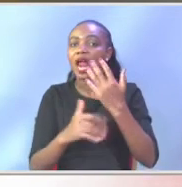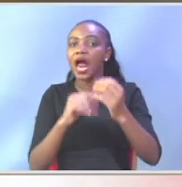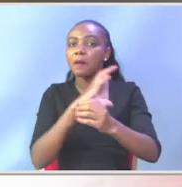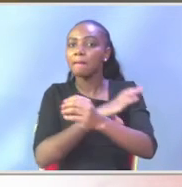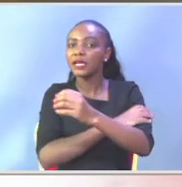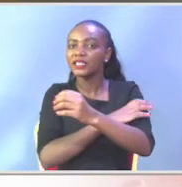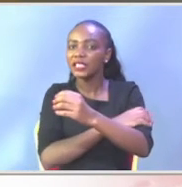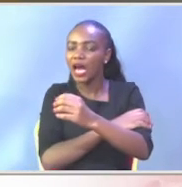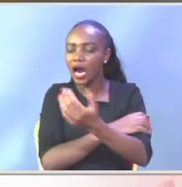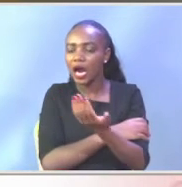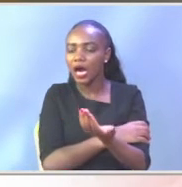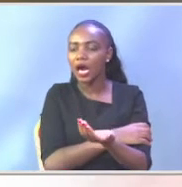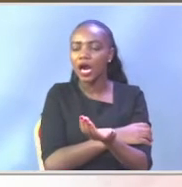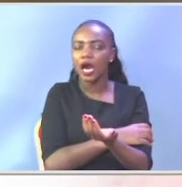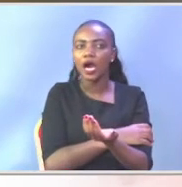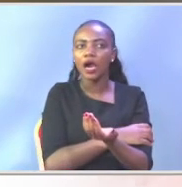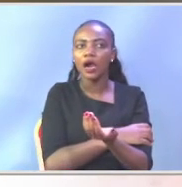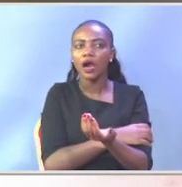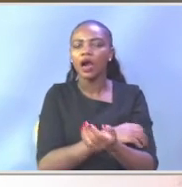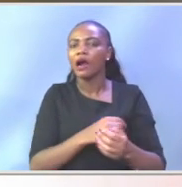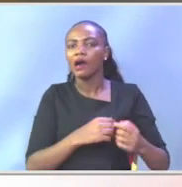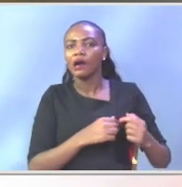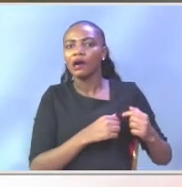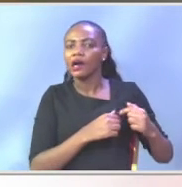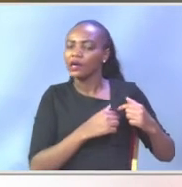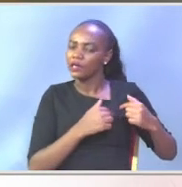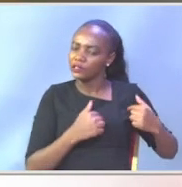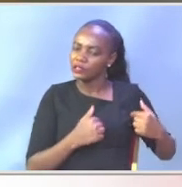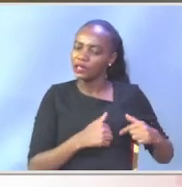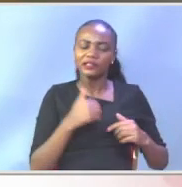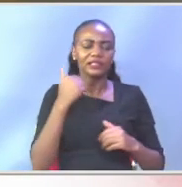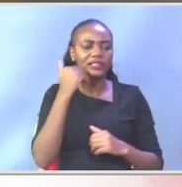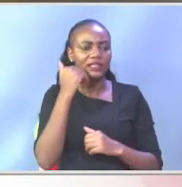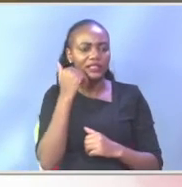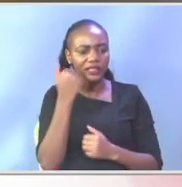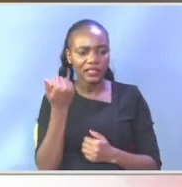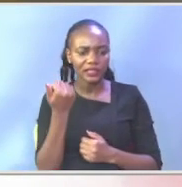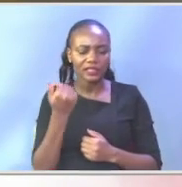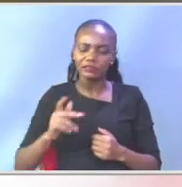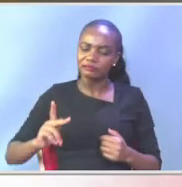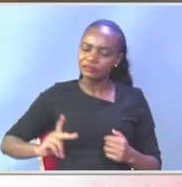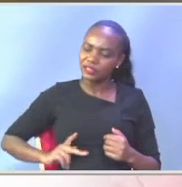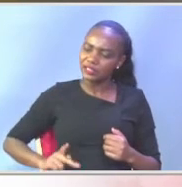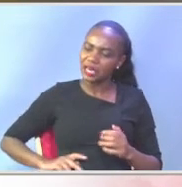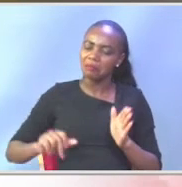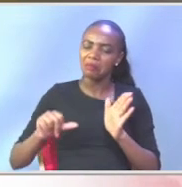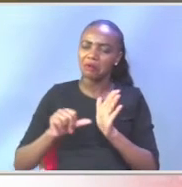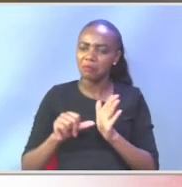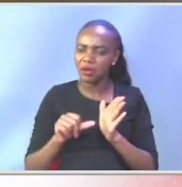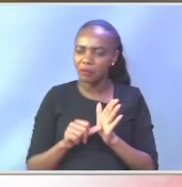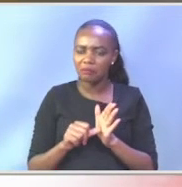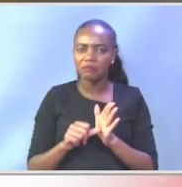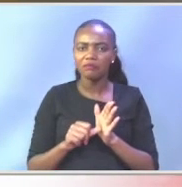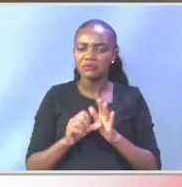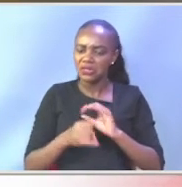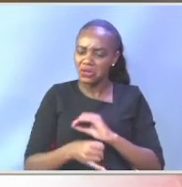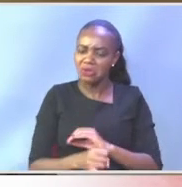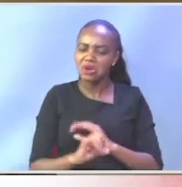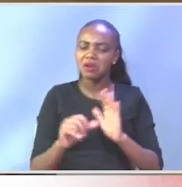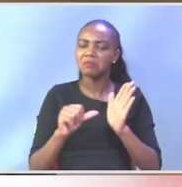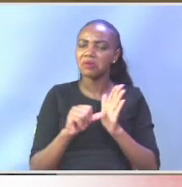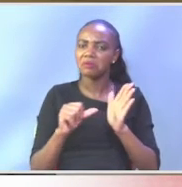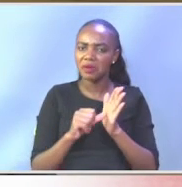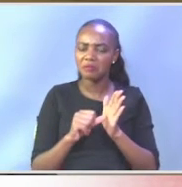atherosclerosis, heart disease, renal failure, uremia. There is